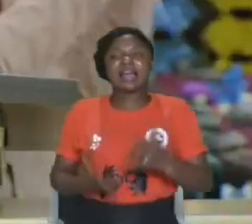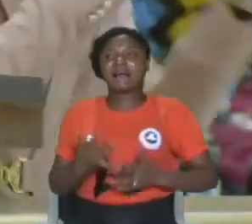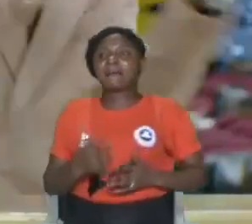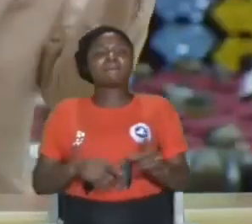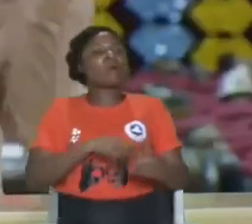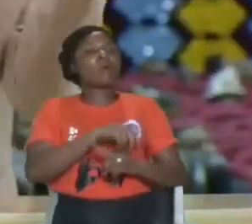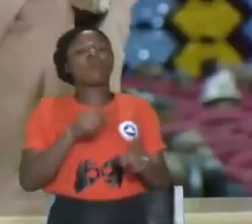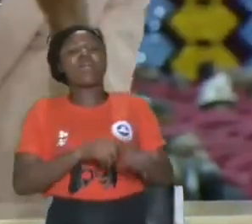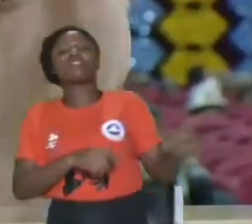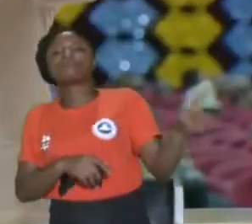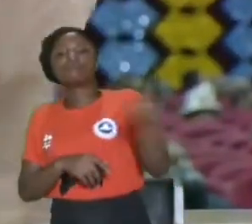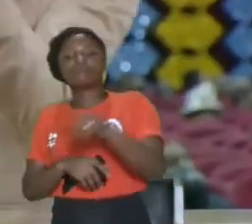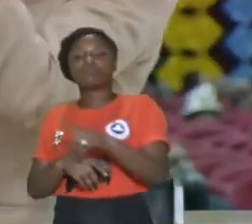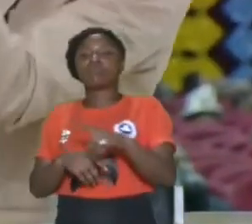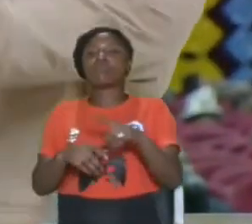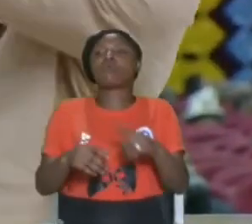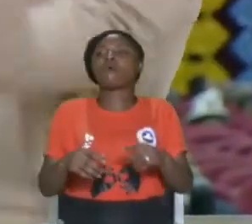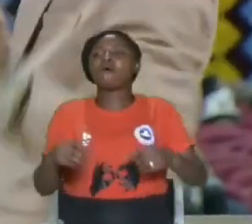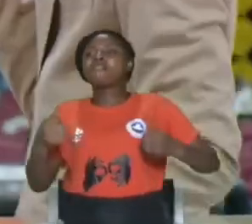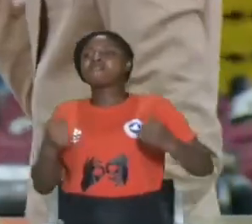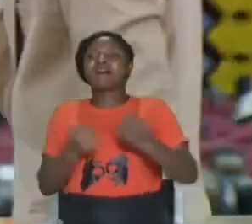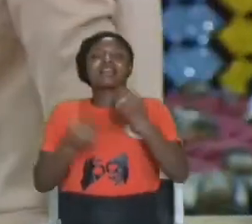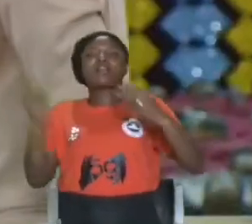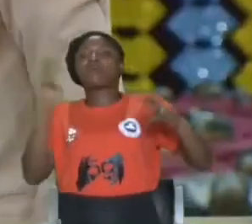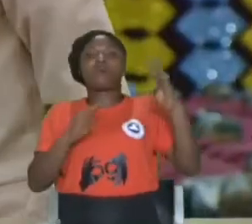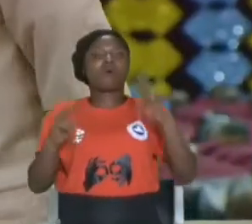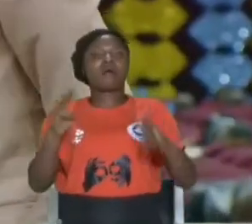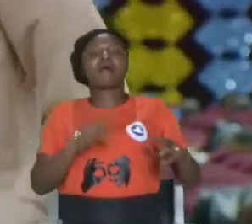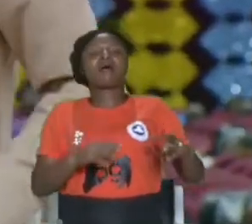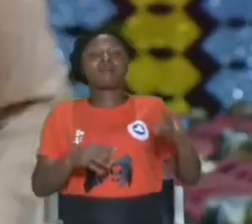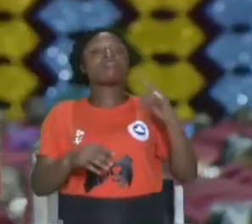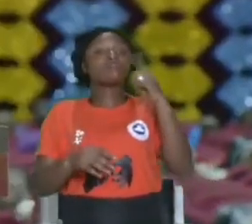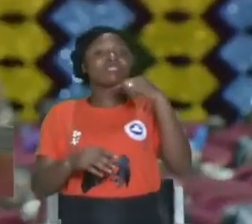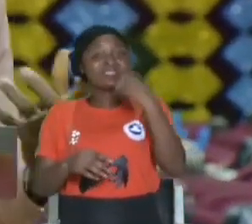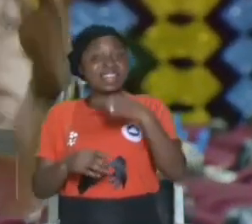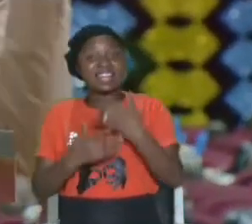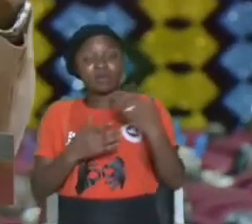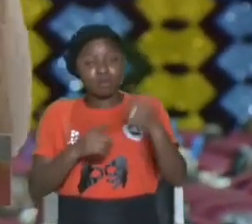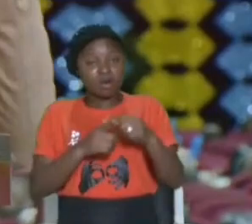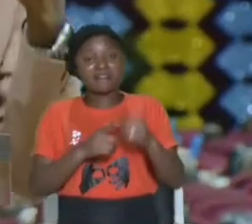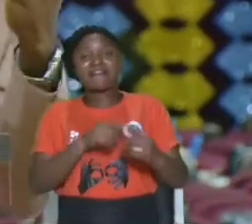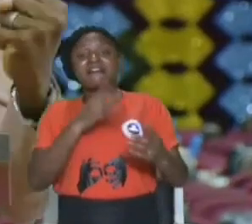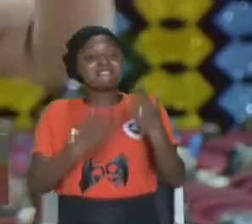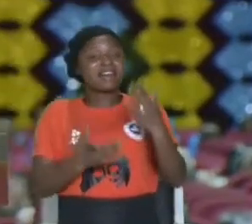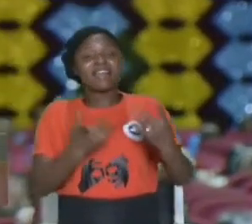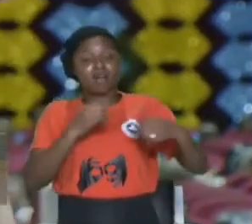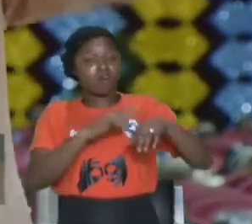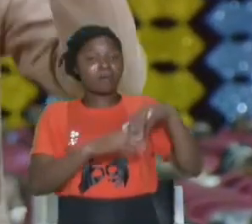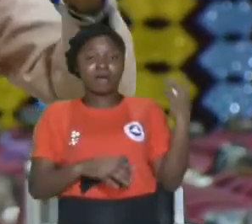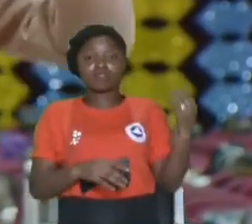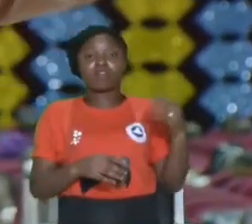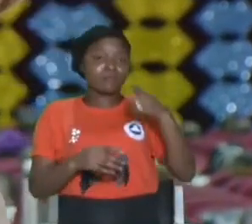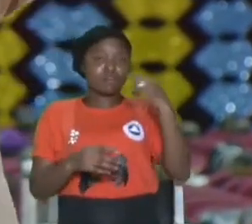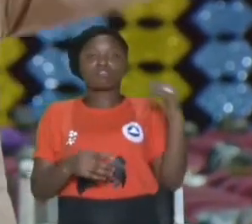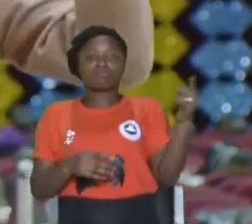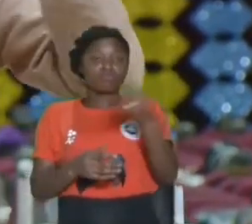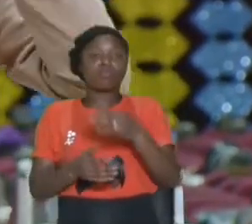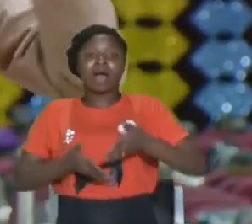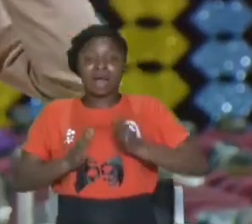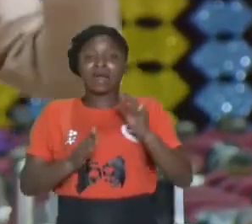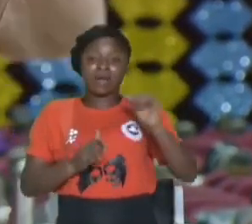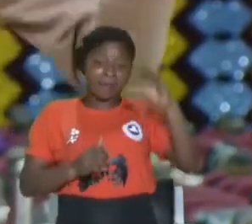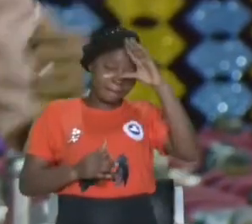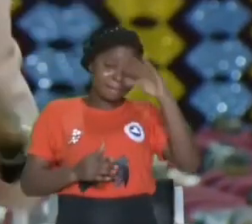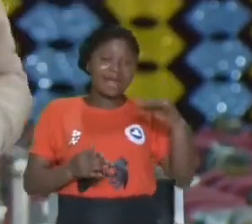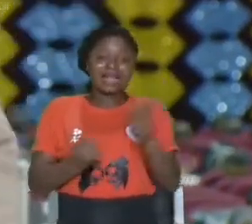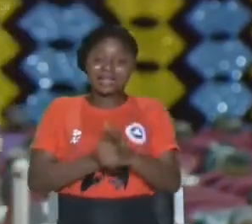When you utter a word, fire comes out. Because you are now a man that carries a